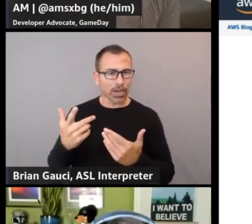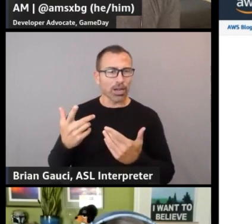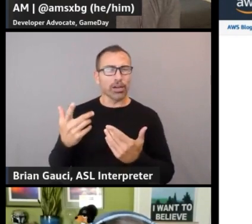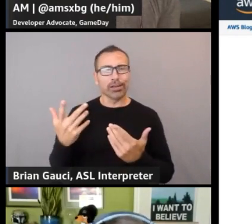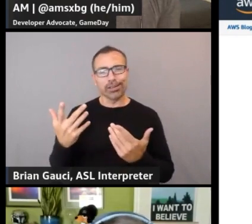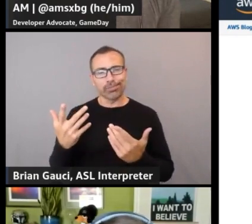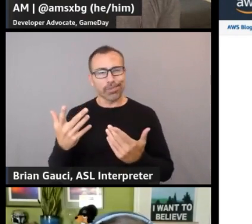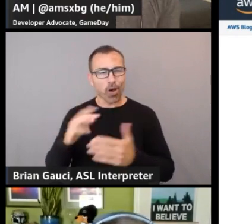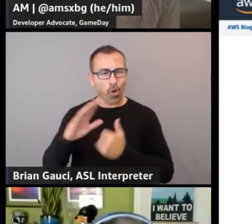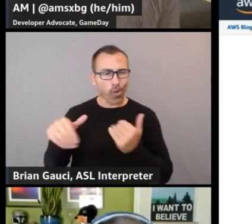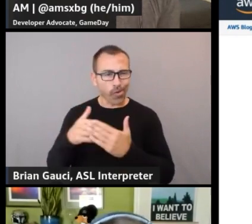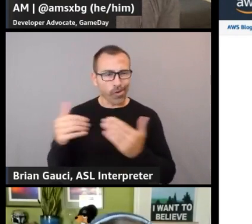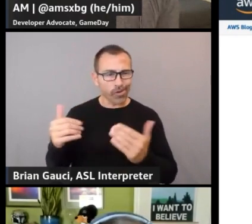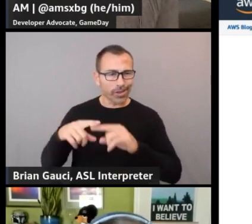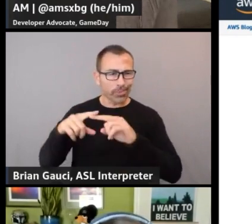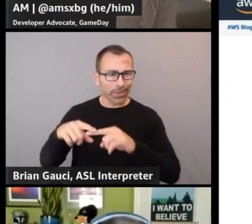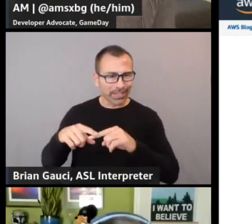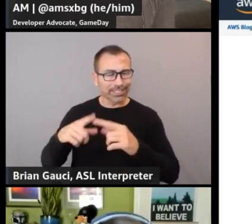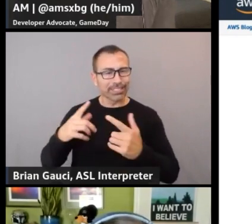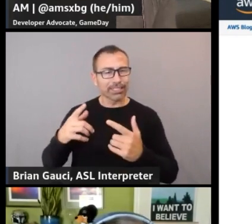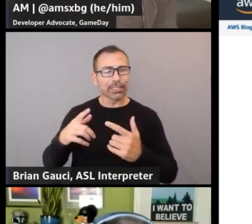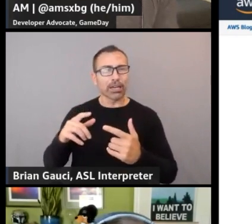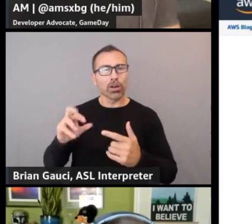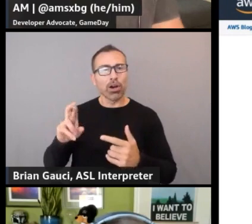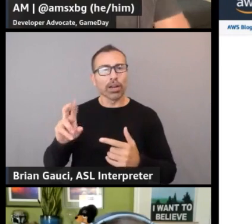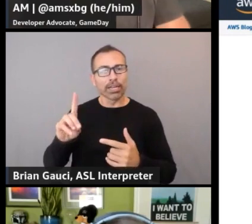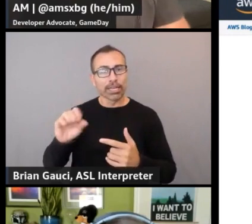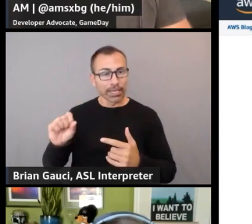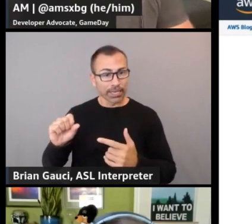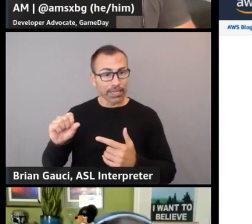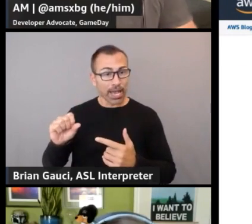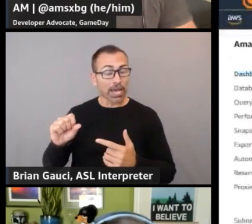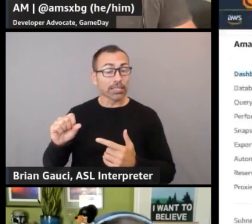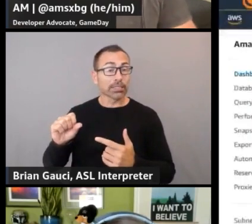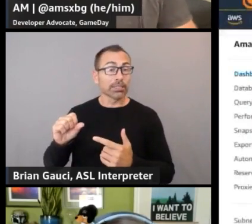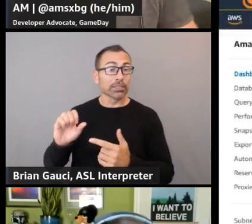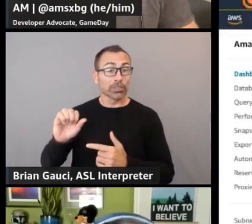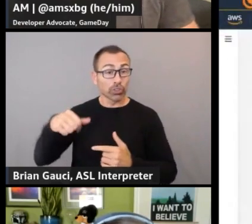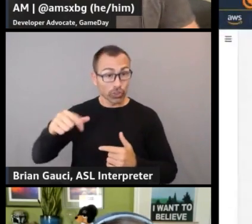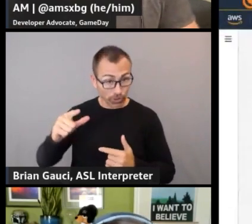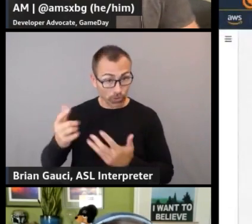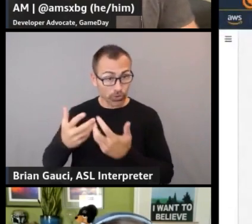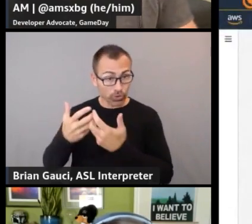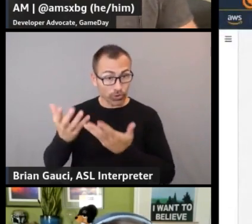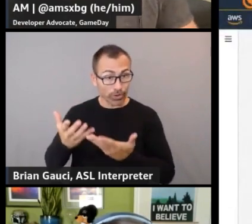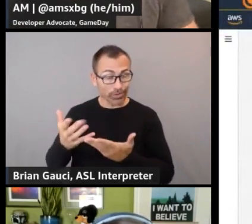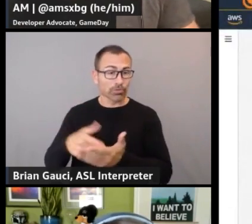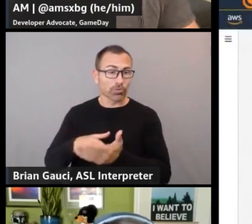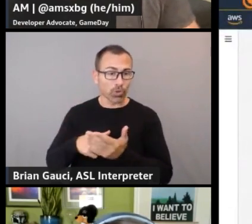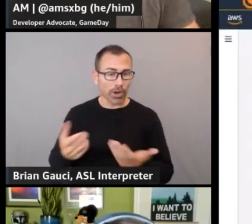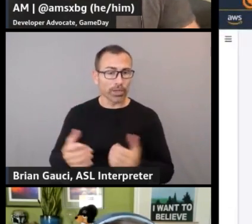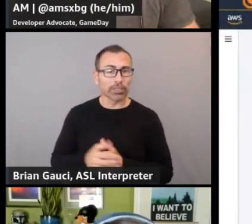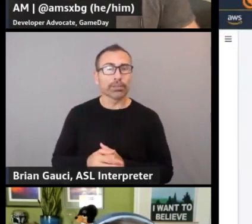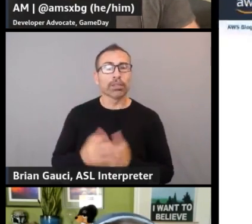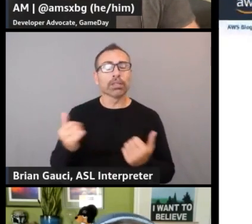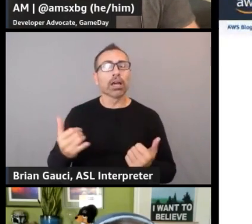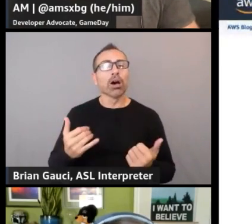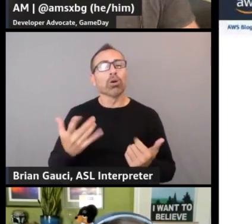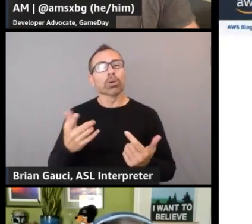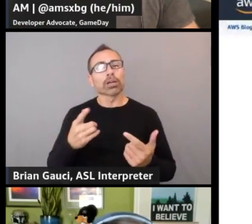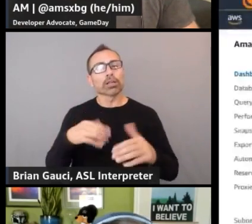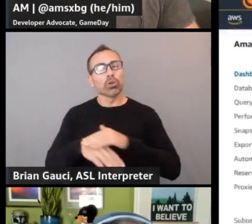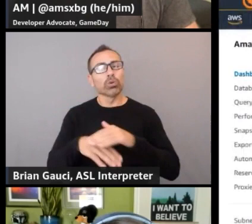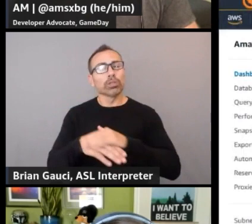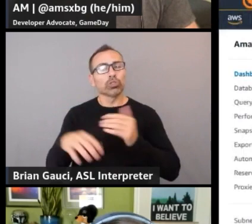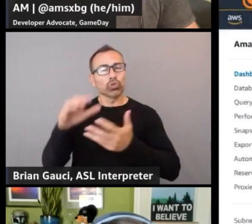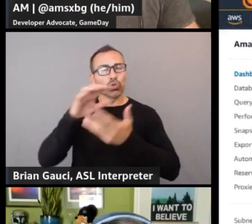it. And then after that, so we're going to start with this blog post. We're going to jump right into CloudFormation, right? And afterwards, just